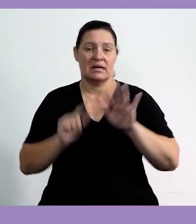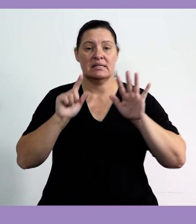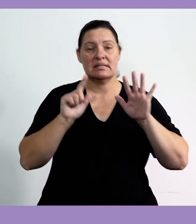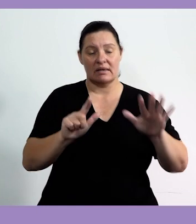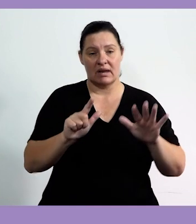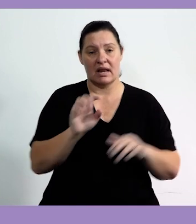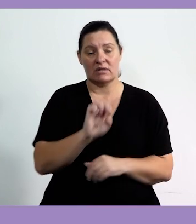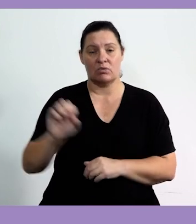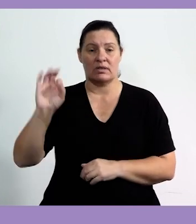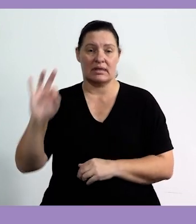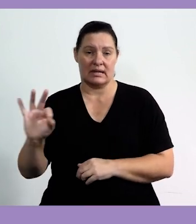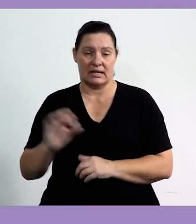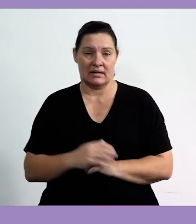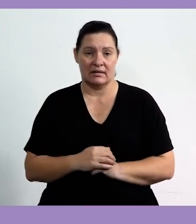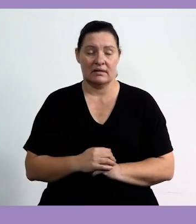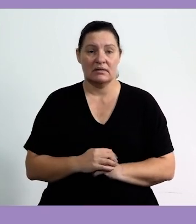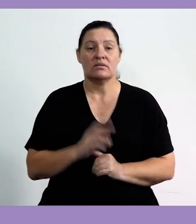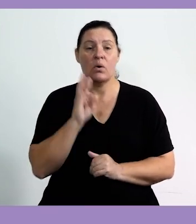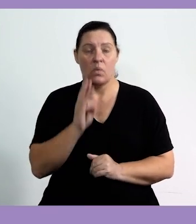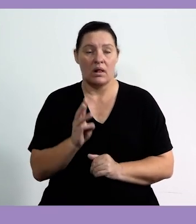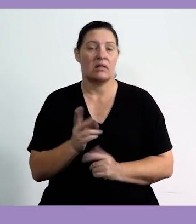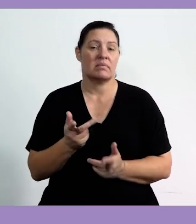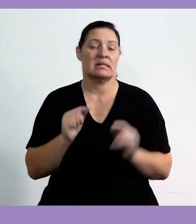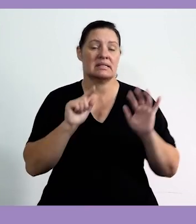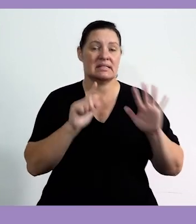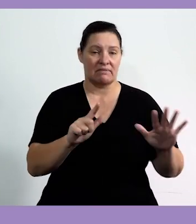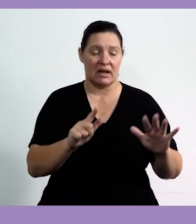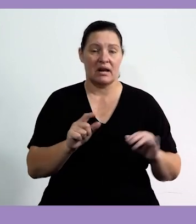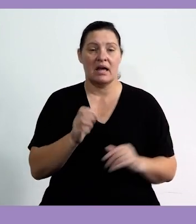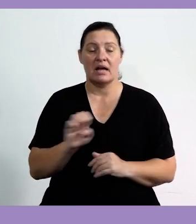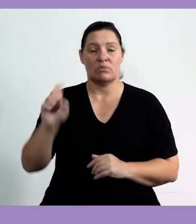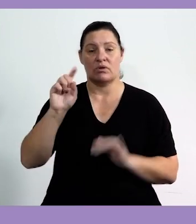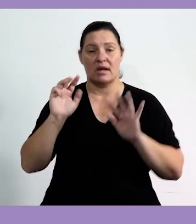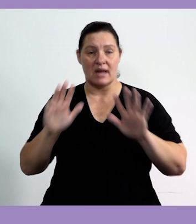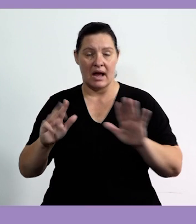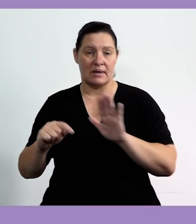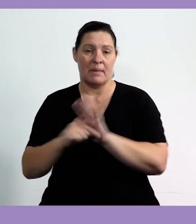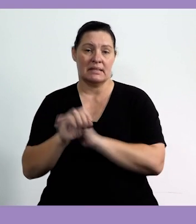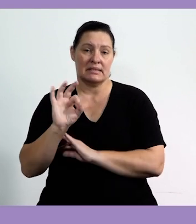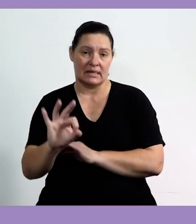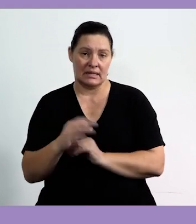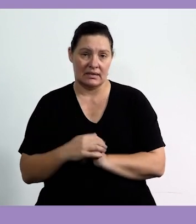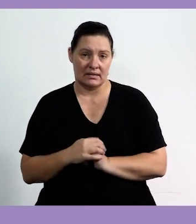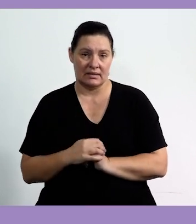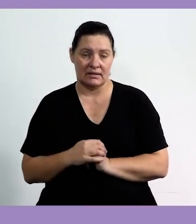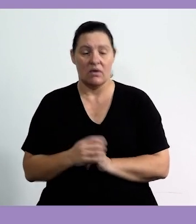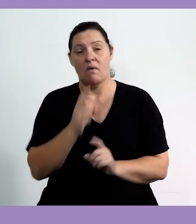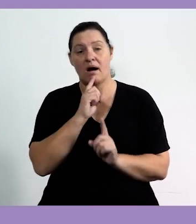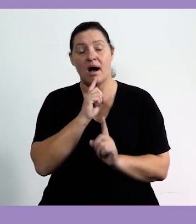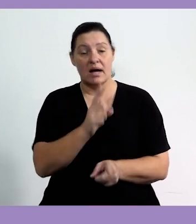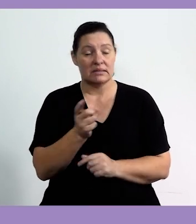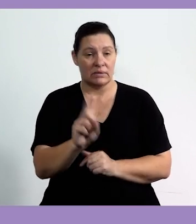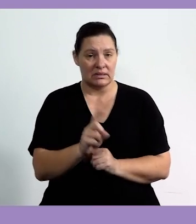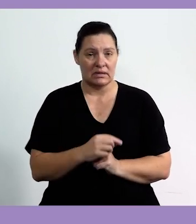by 7 to the exponent 3. So that is going to be 7 to the exponent 9 minus 3.